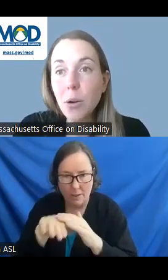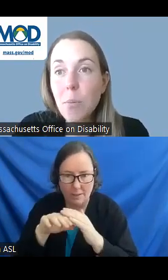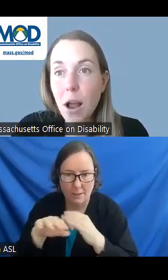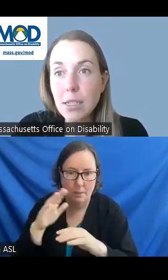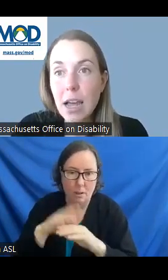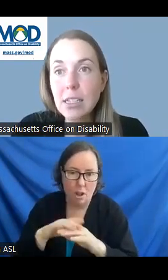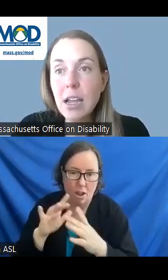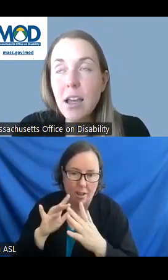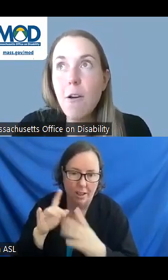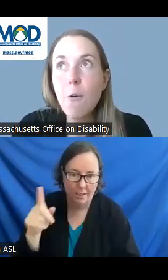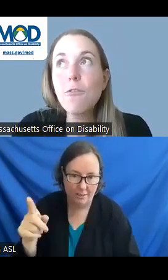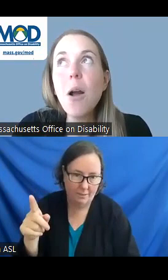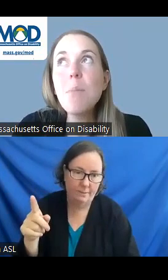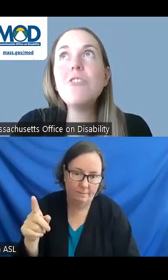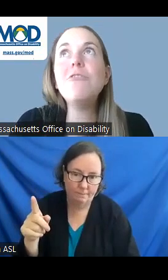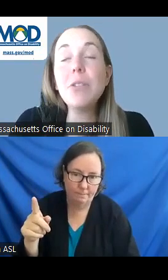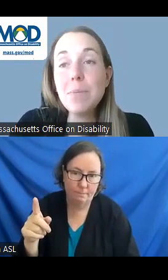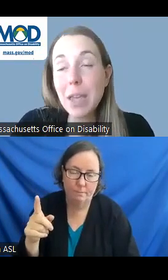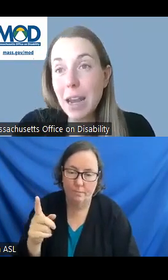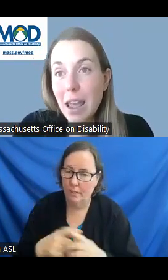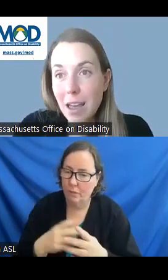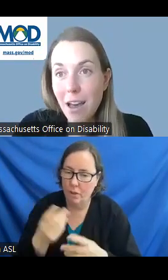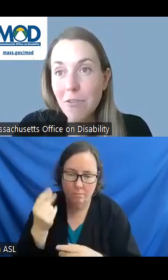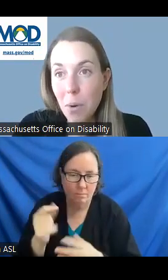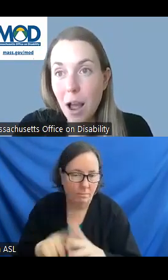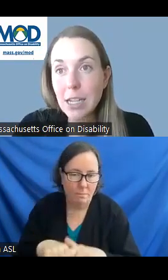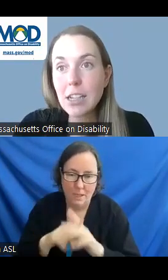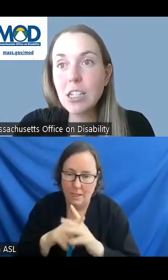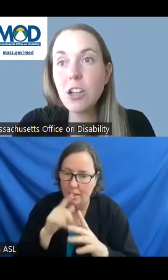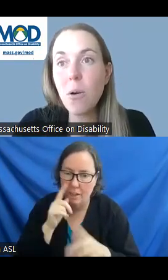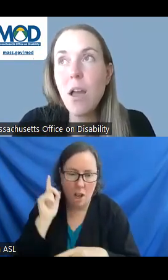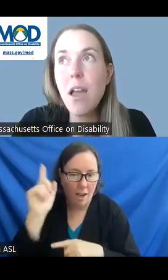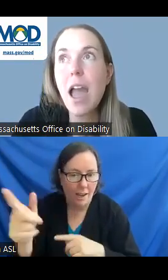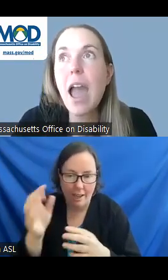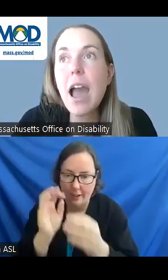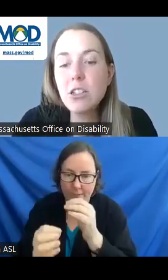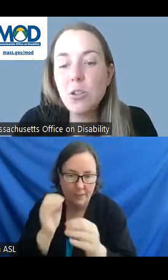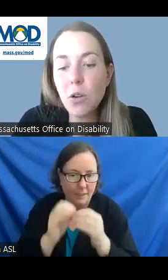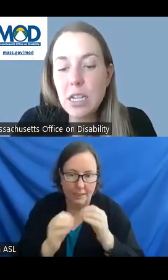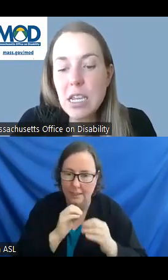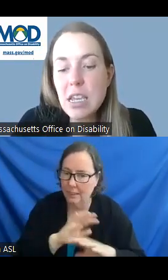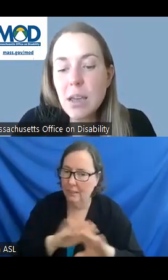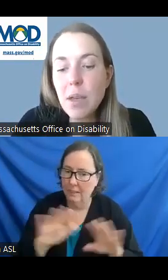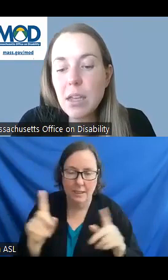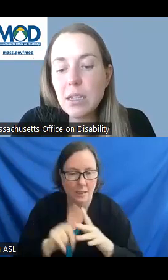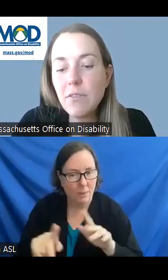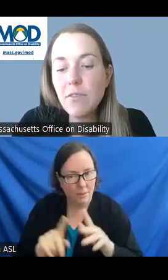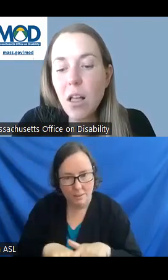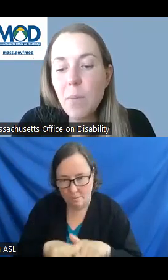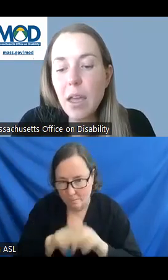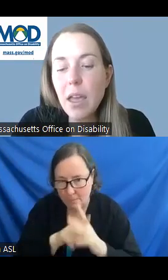in the procurement process from the very beginning of the process. So as your team